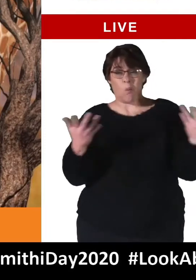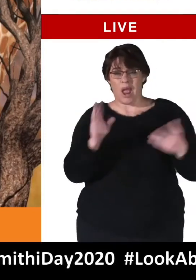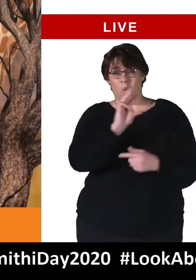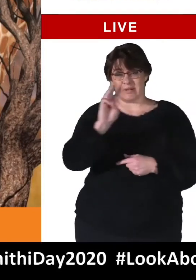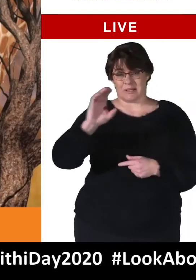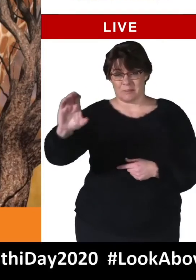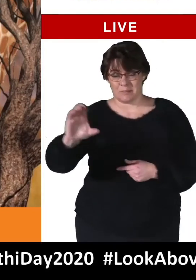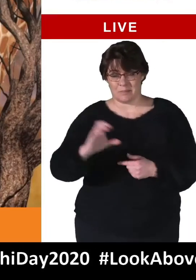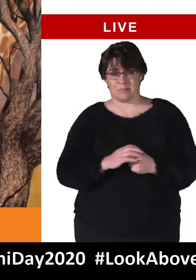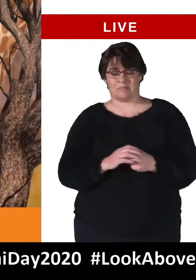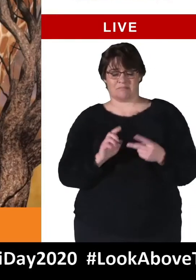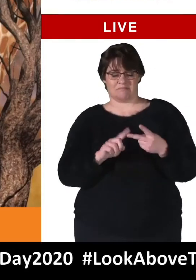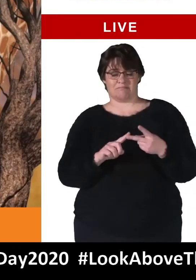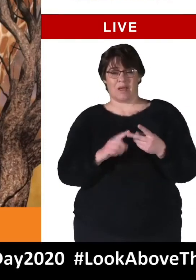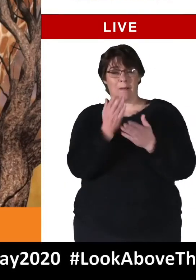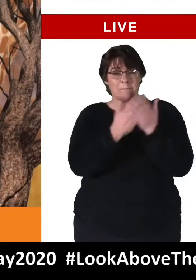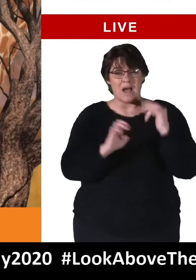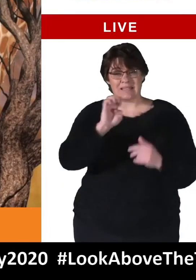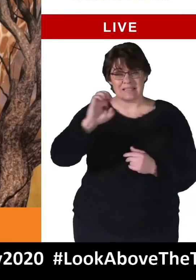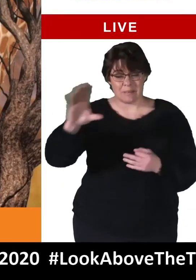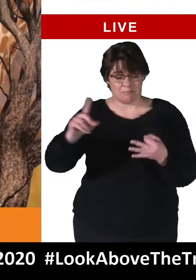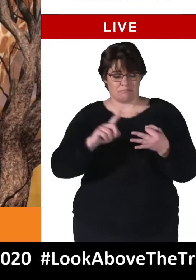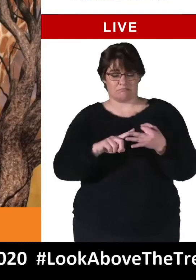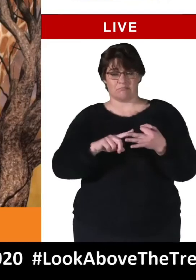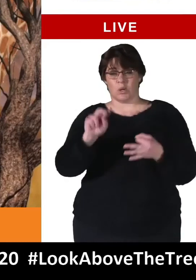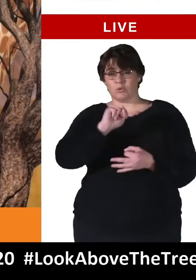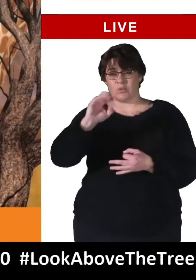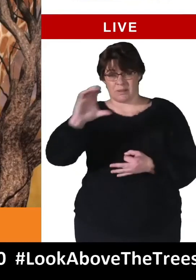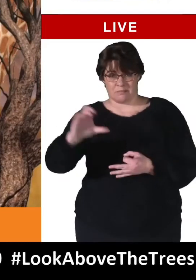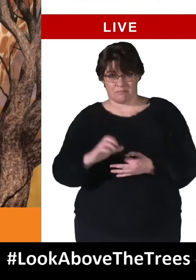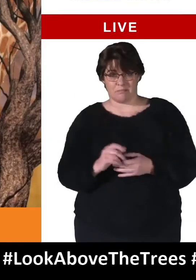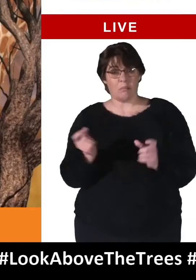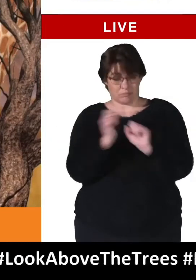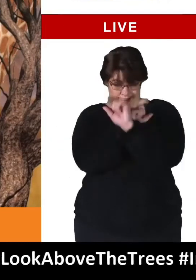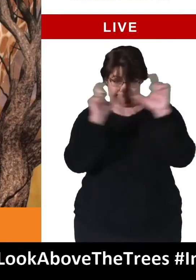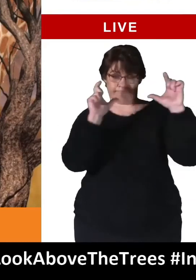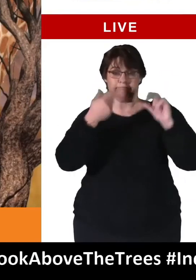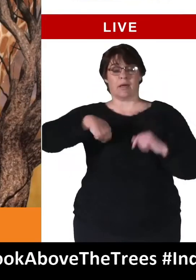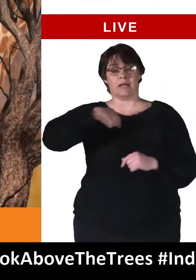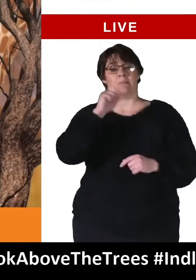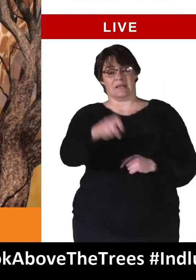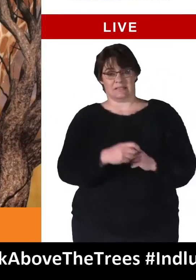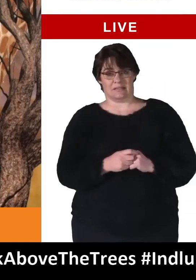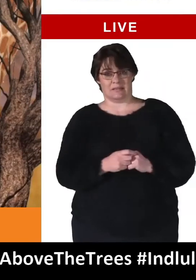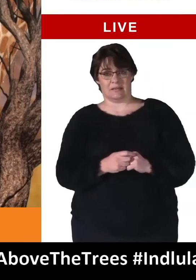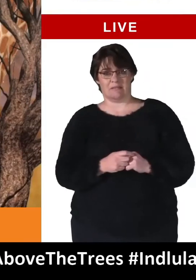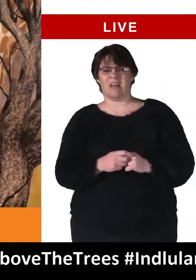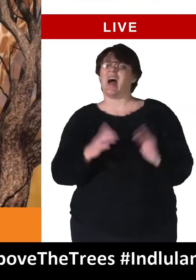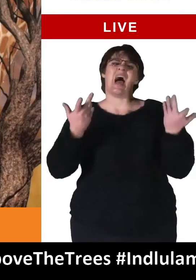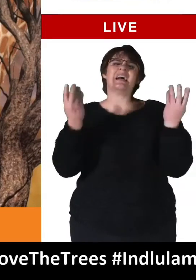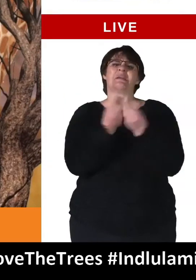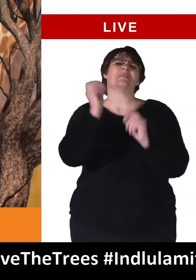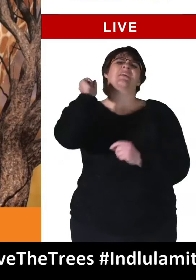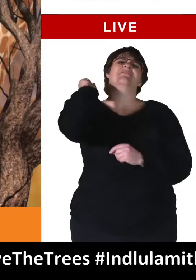Western Cape, parts of the Eastern Cape and Northern Cape, is a wake-up call to say this is no longer something